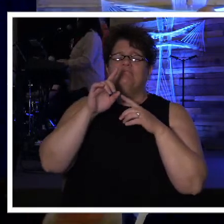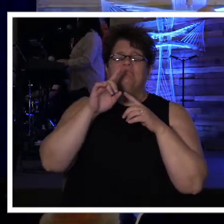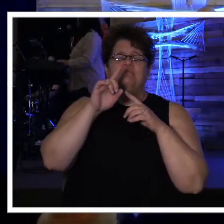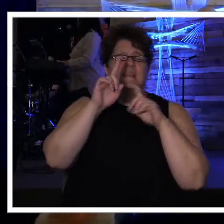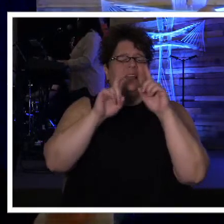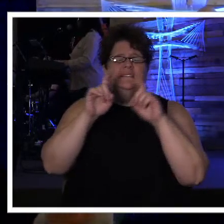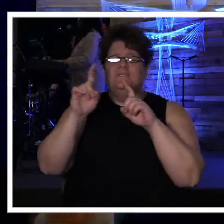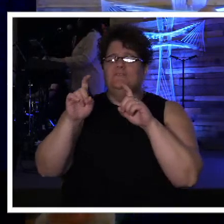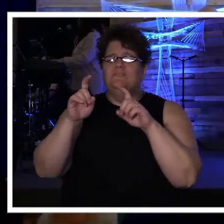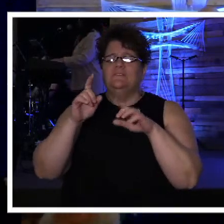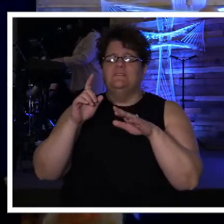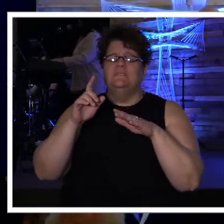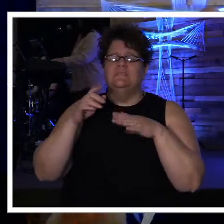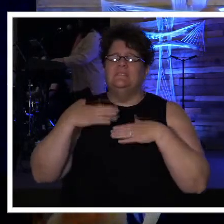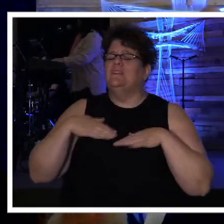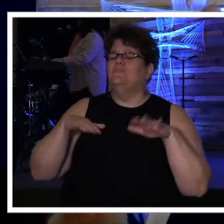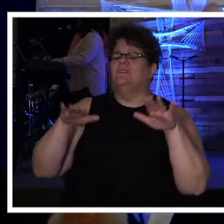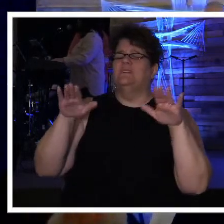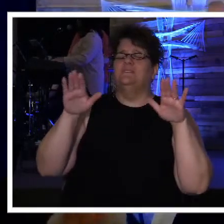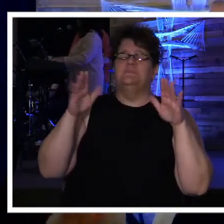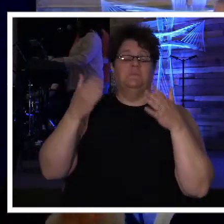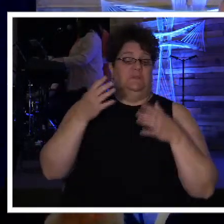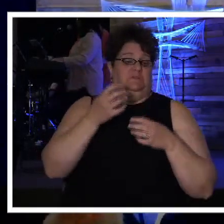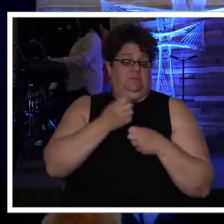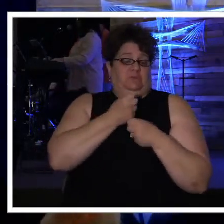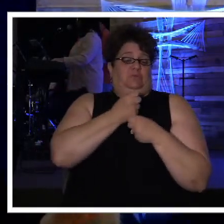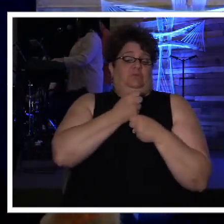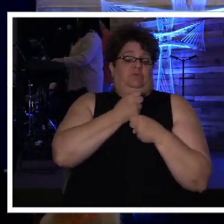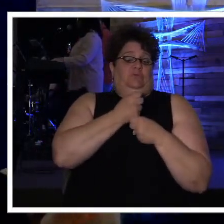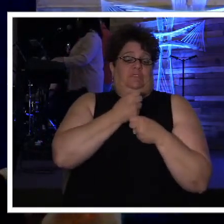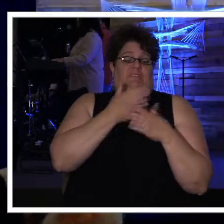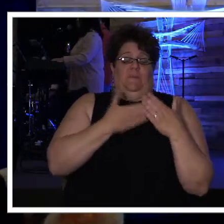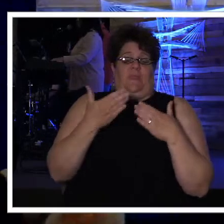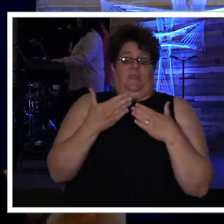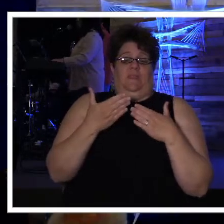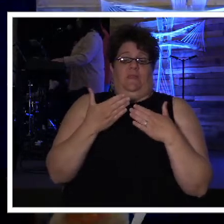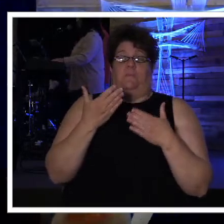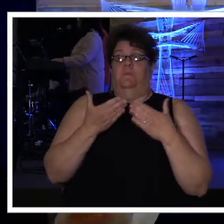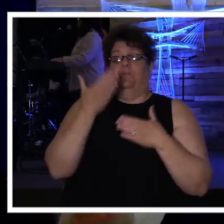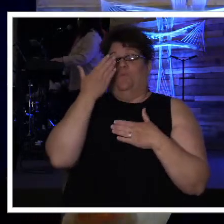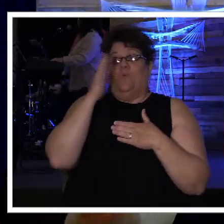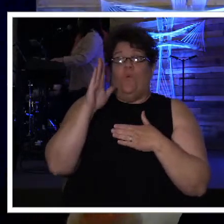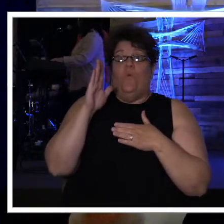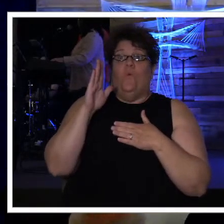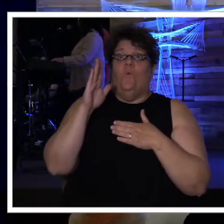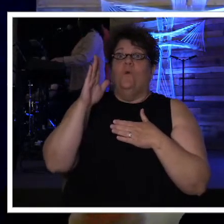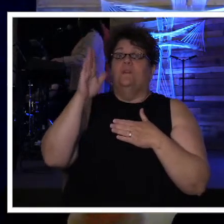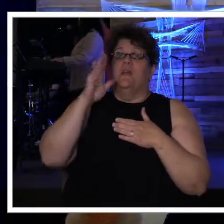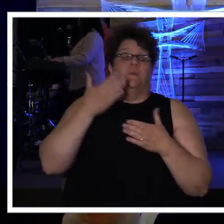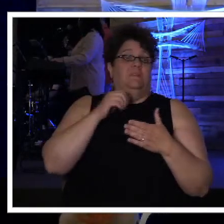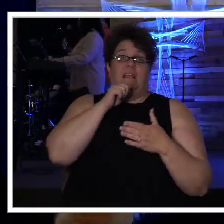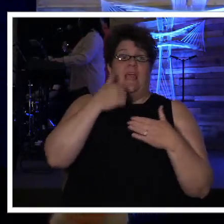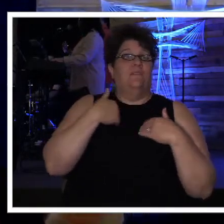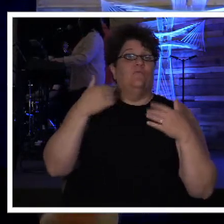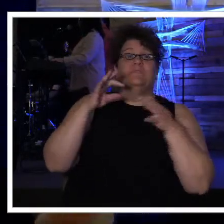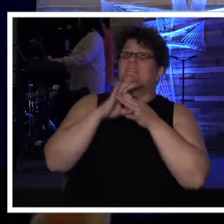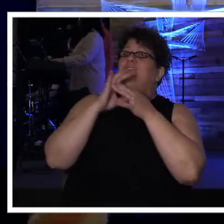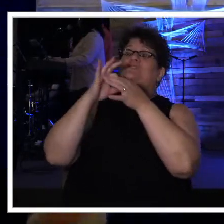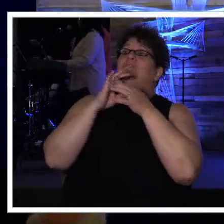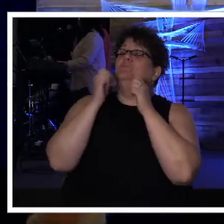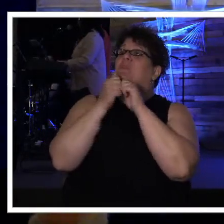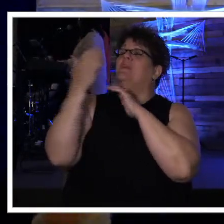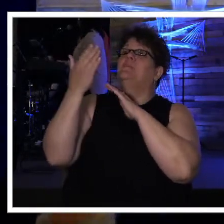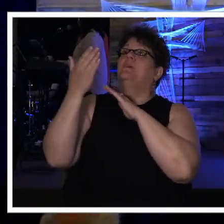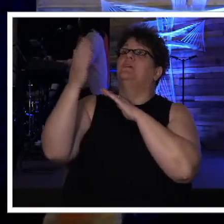that you're holding back from him. Maybe you don't even know God. Maybe you don't even have a relationship with him. Our God is